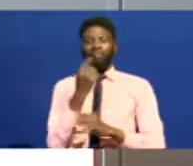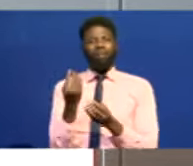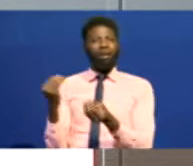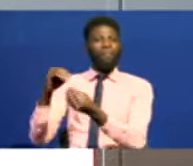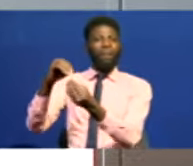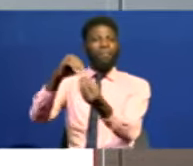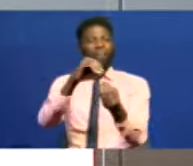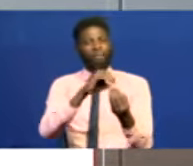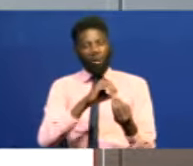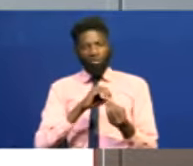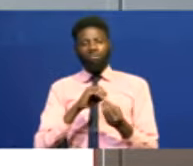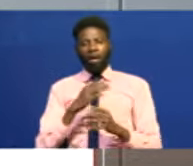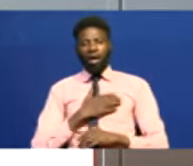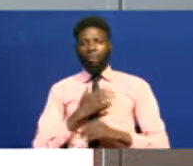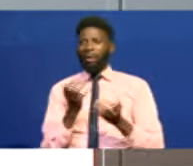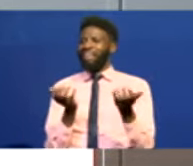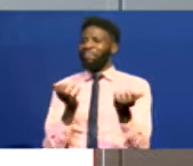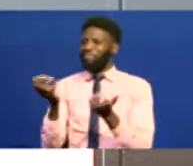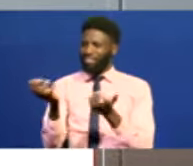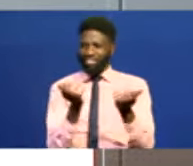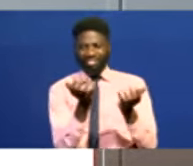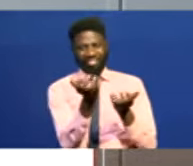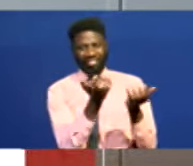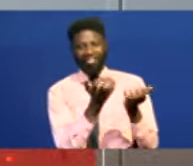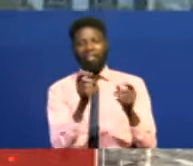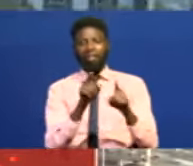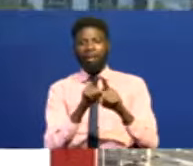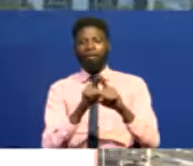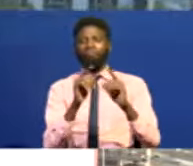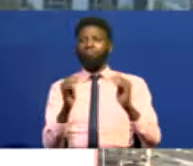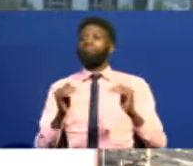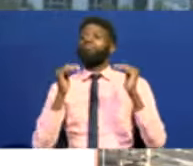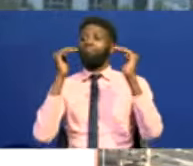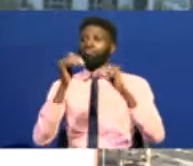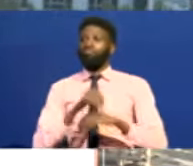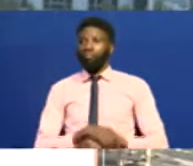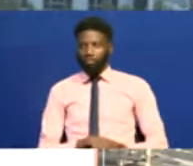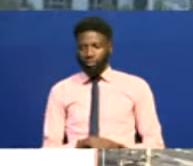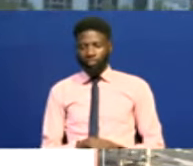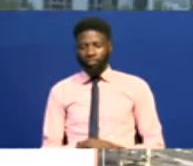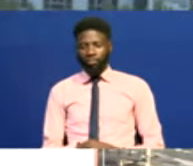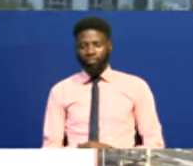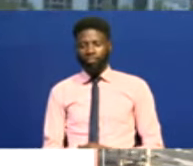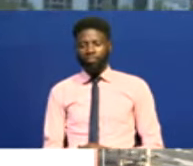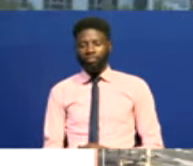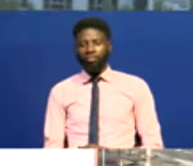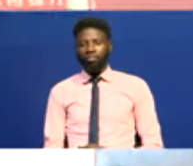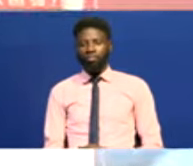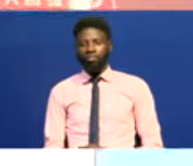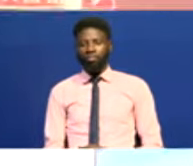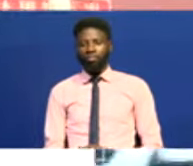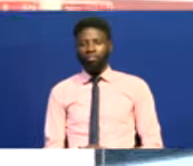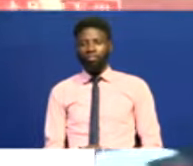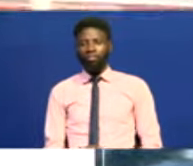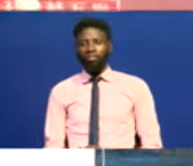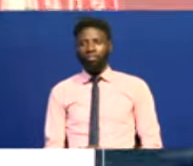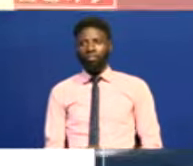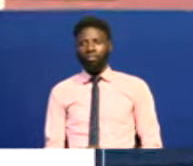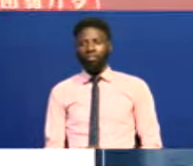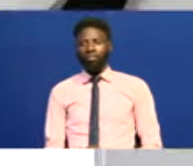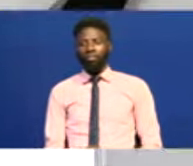tuweze tukafikisha biashara hiyo mbele. For Sunday Express, I am Teresa Mutai.